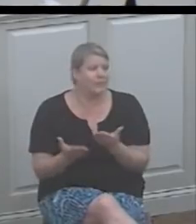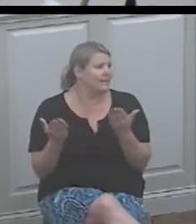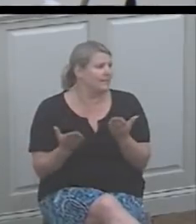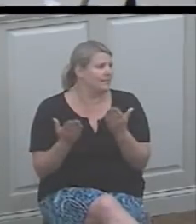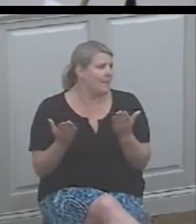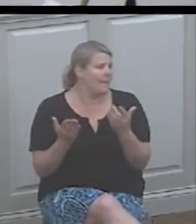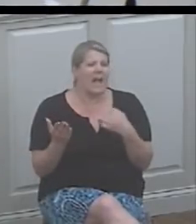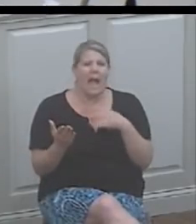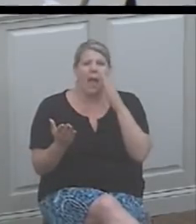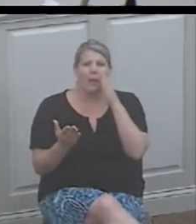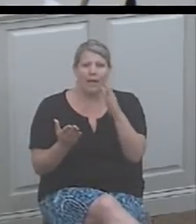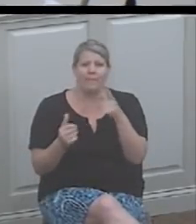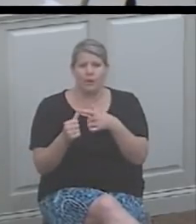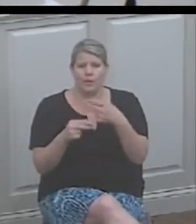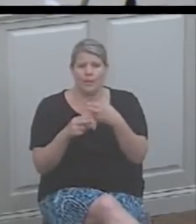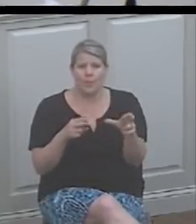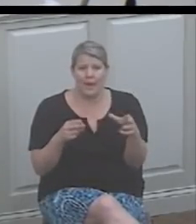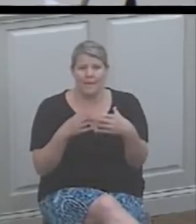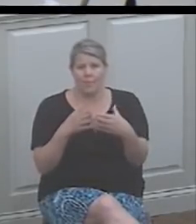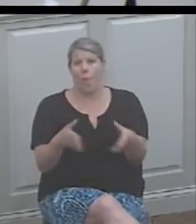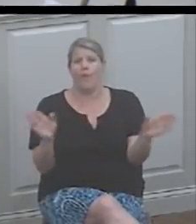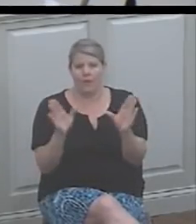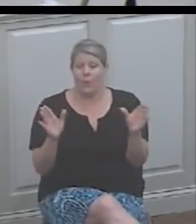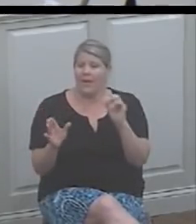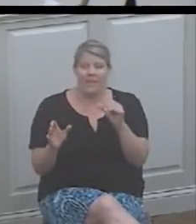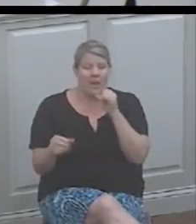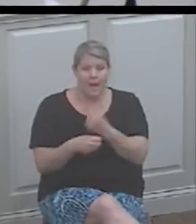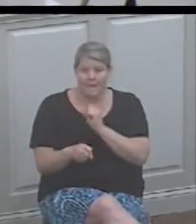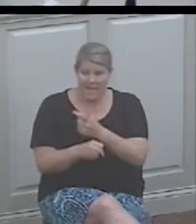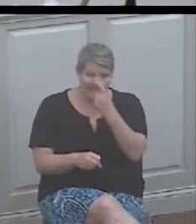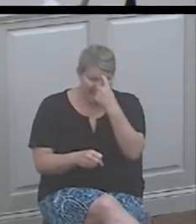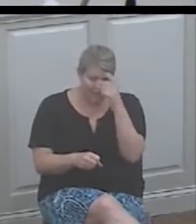I'm going to give a brief overview, and if it doesn't make sense, I'll show you the maps. Okay?